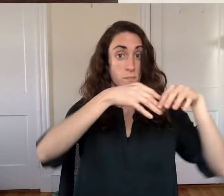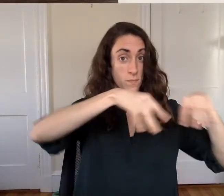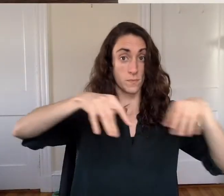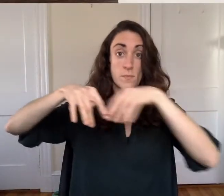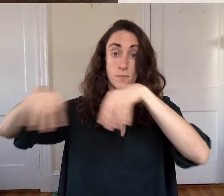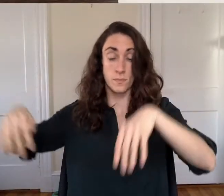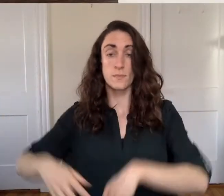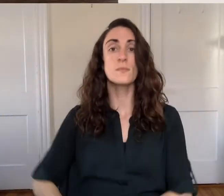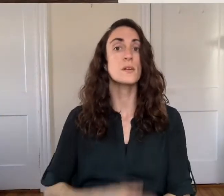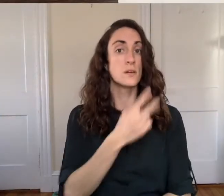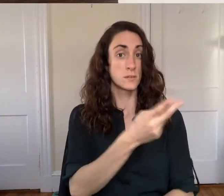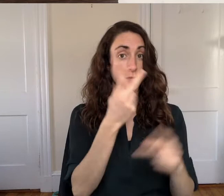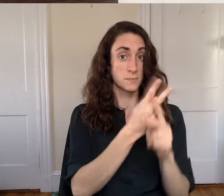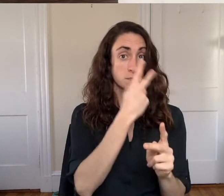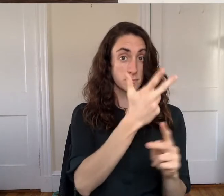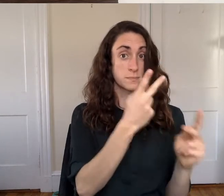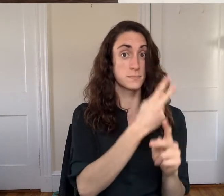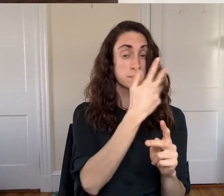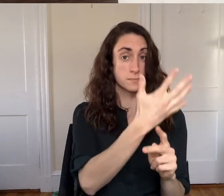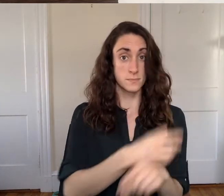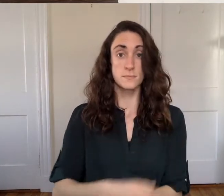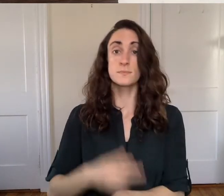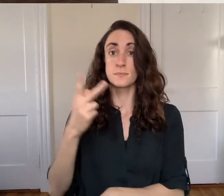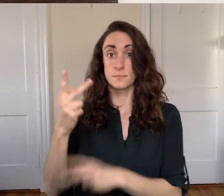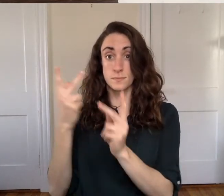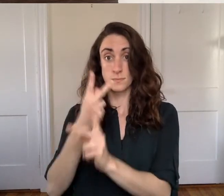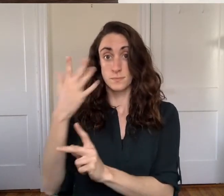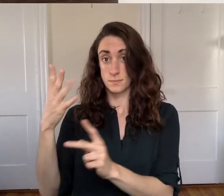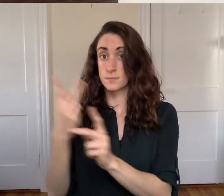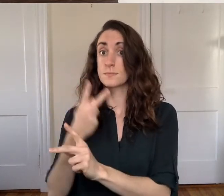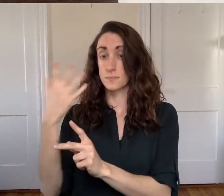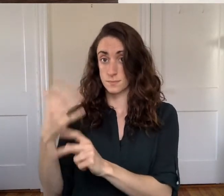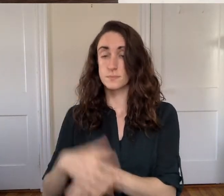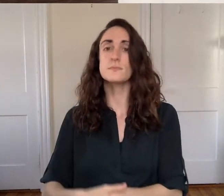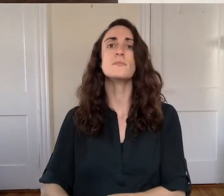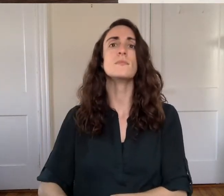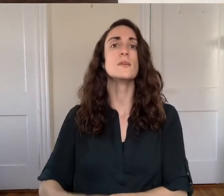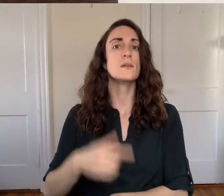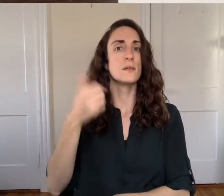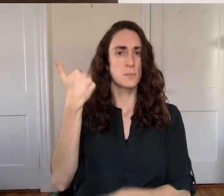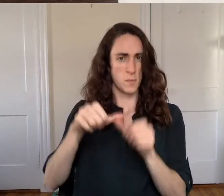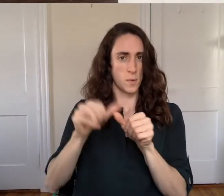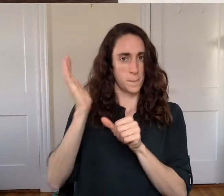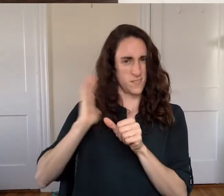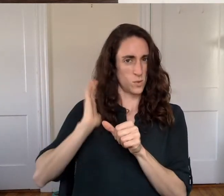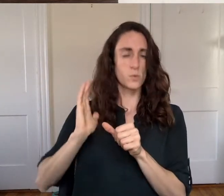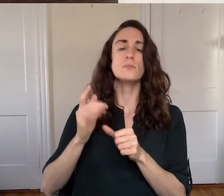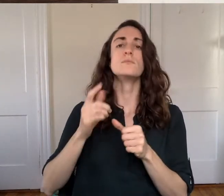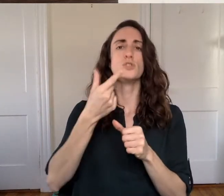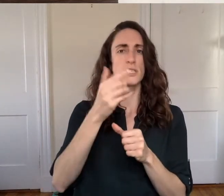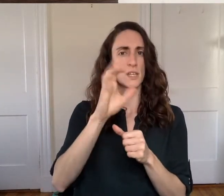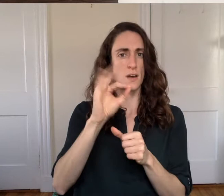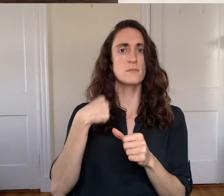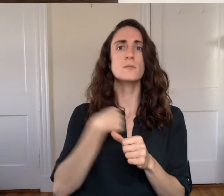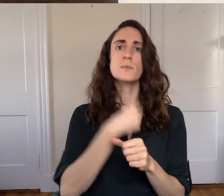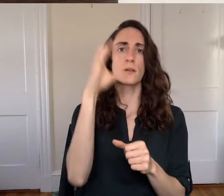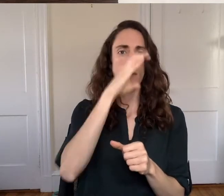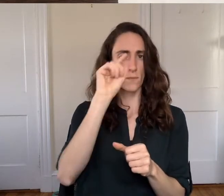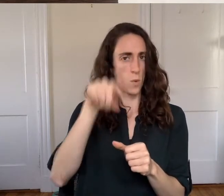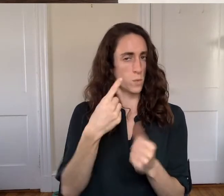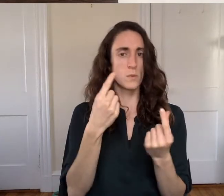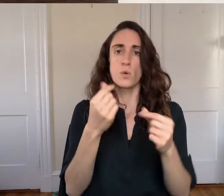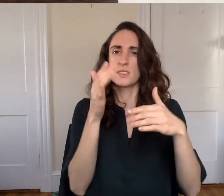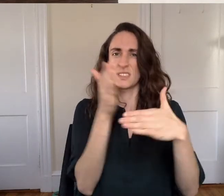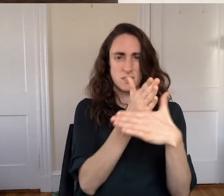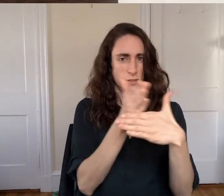Now we can compare the prime factorizations 2 times 3 times 5 and 2 times 5 times 5. Remember before when we talked about